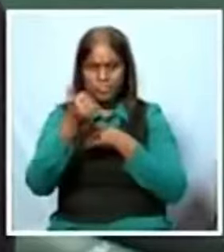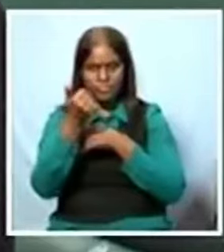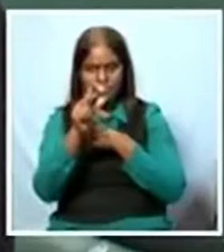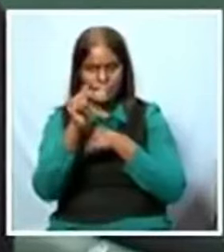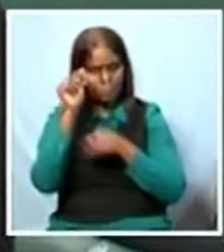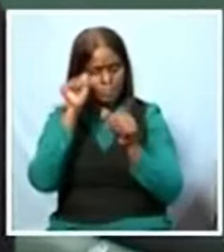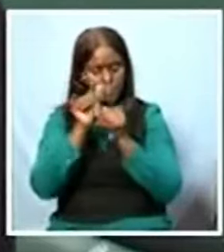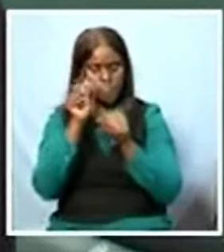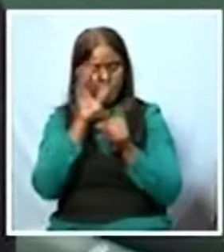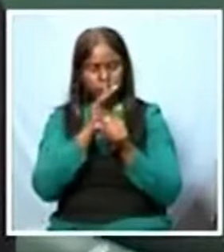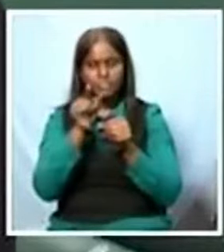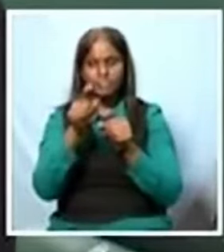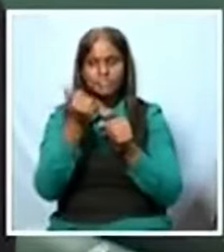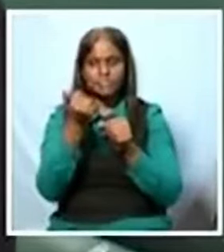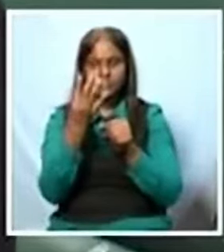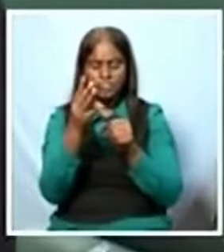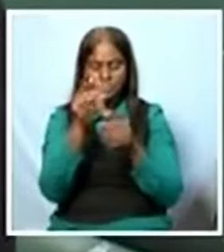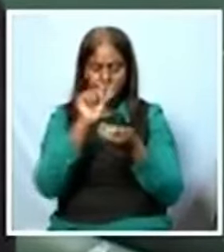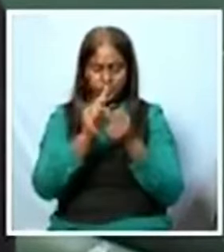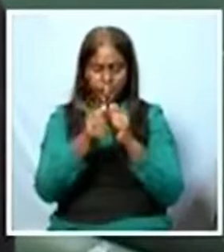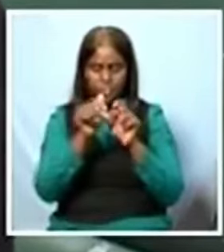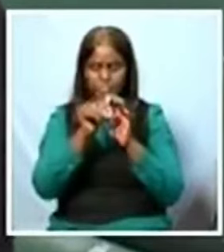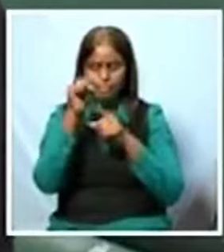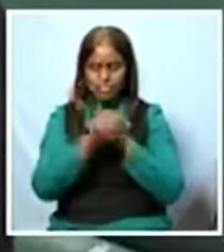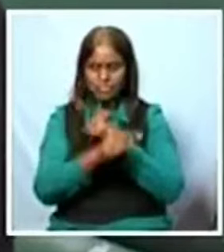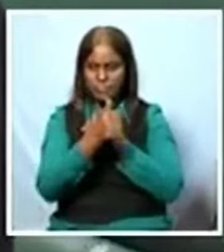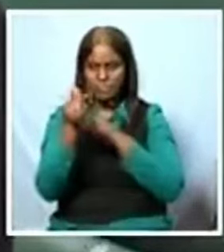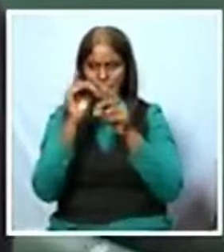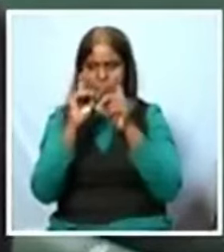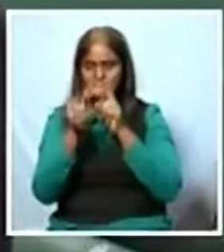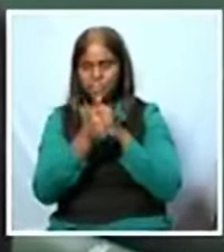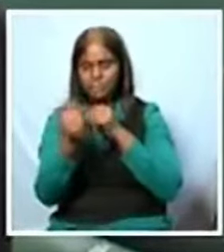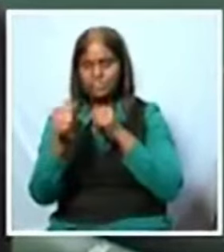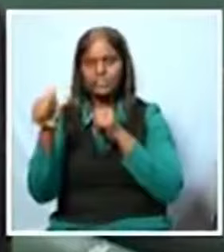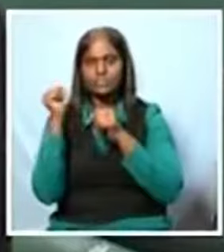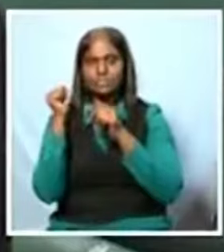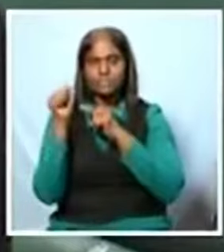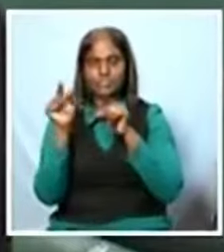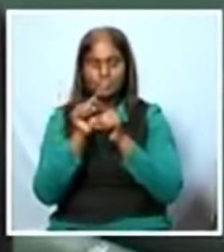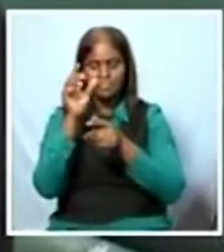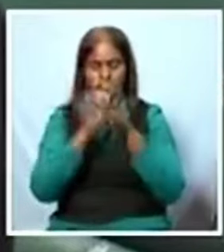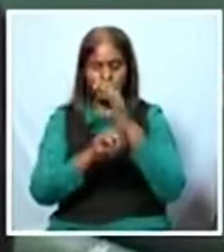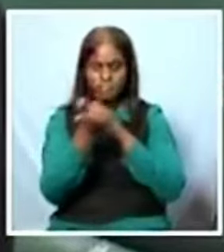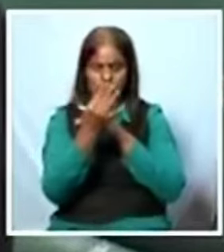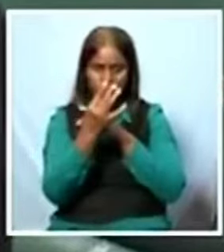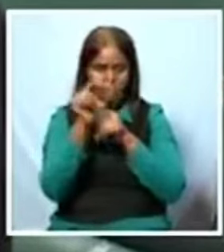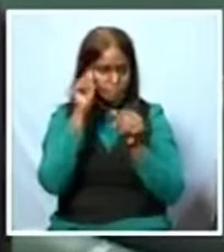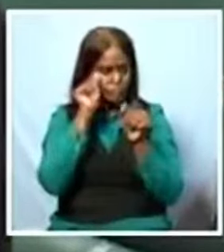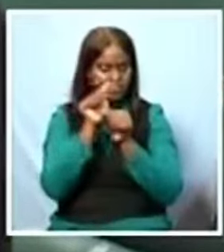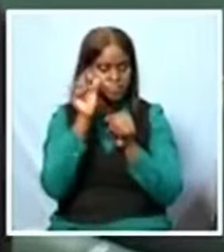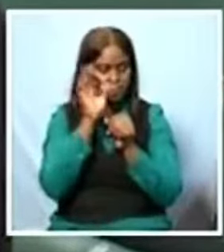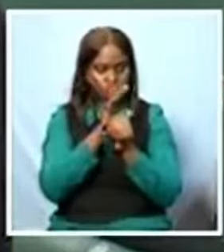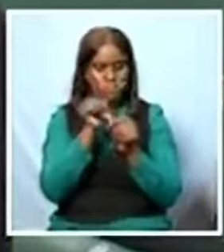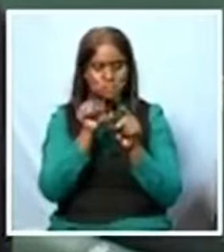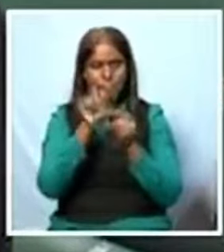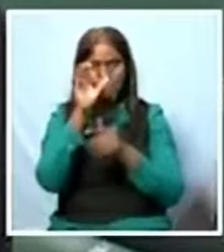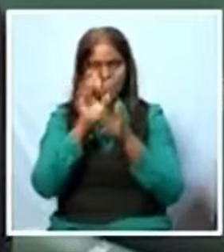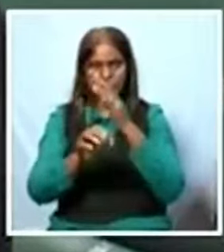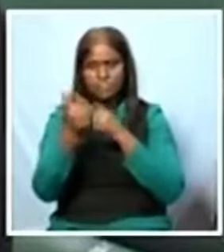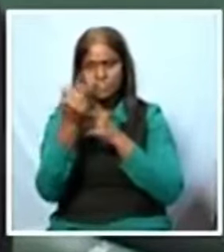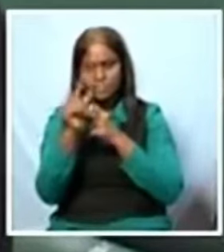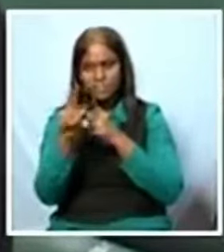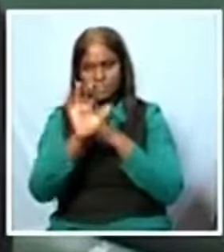to. Clause 14, change in details. Any debate, any objection? Clause 14 is agreed to. Clause